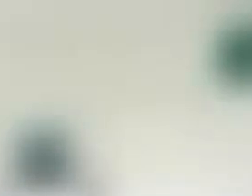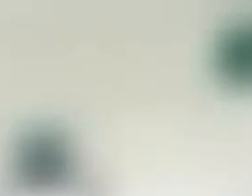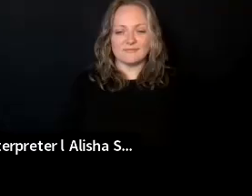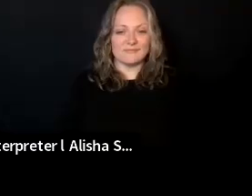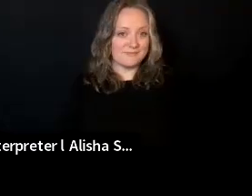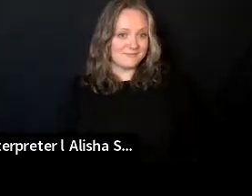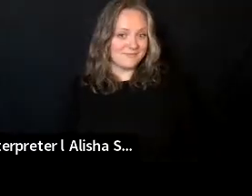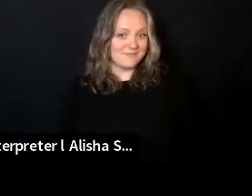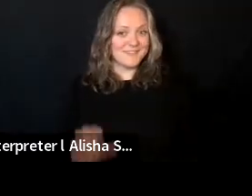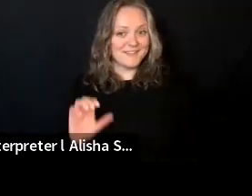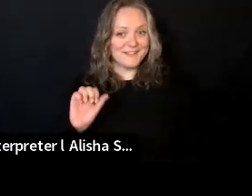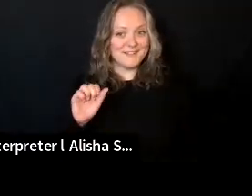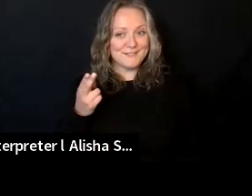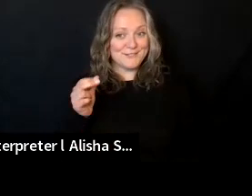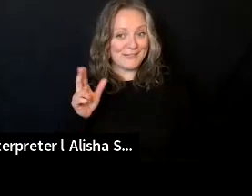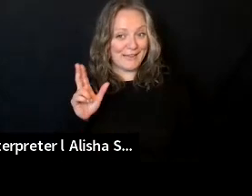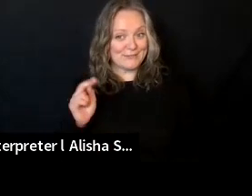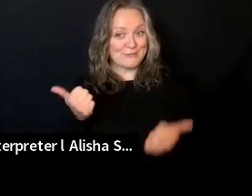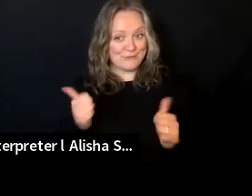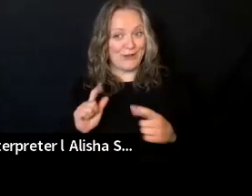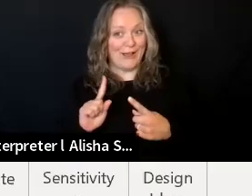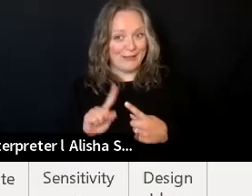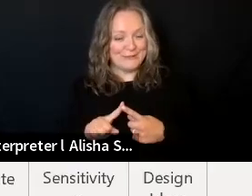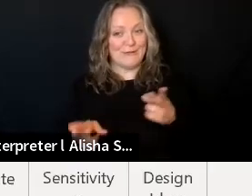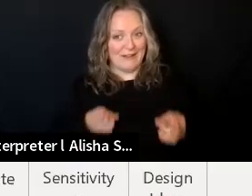And Shannon's working on getting her screen shared. There we go.